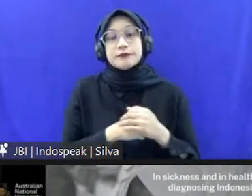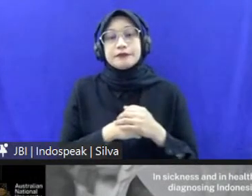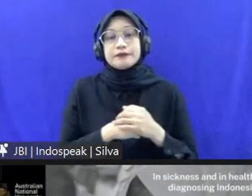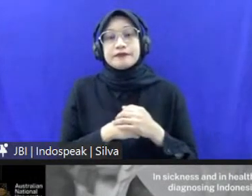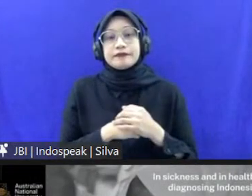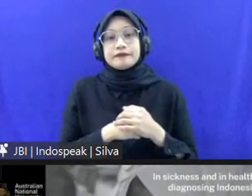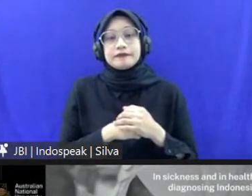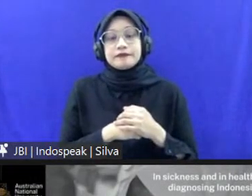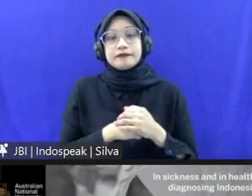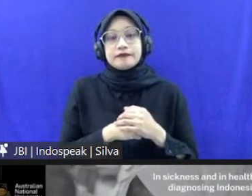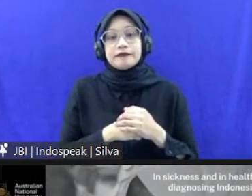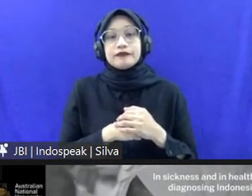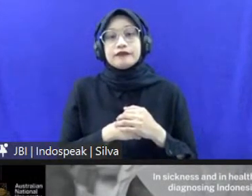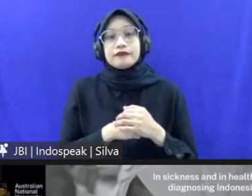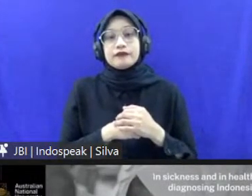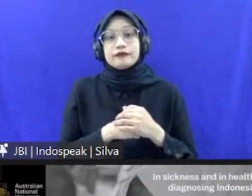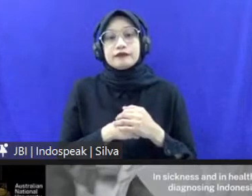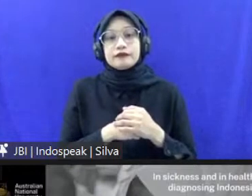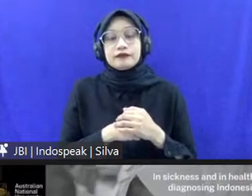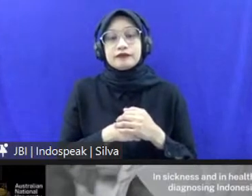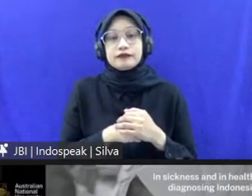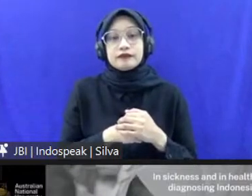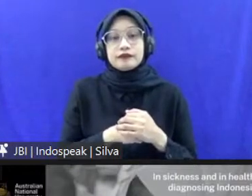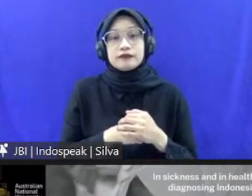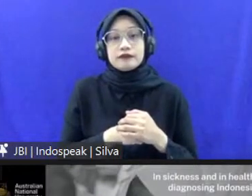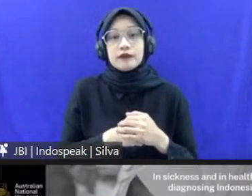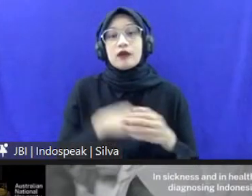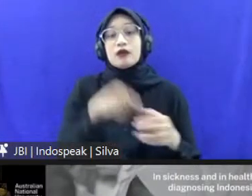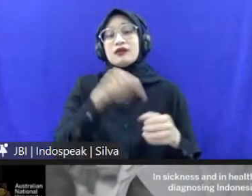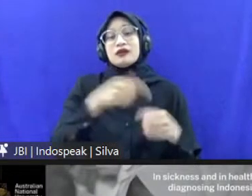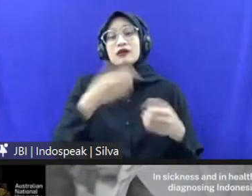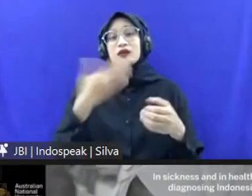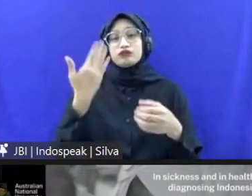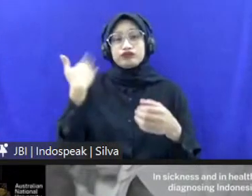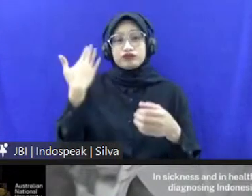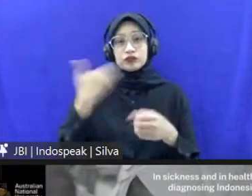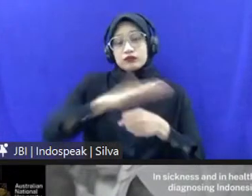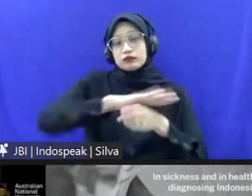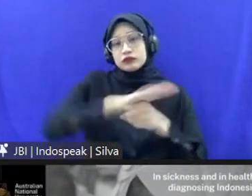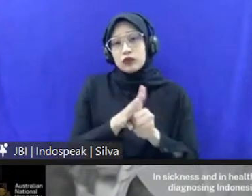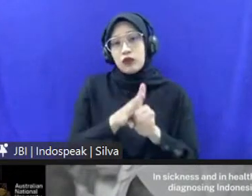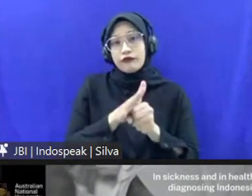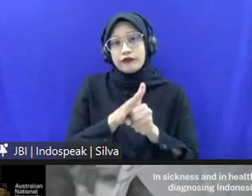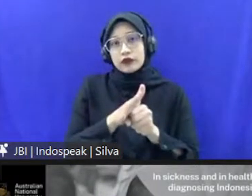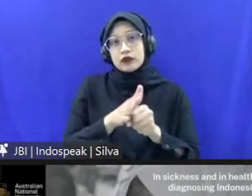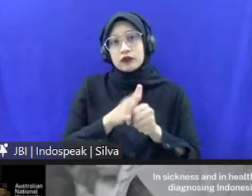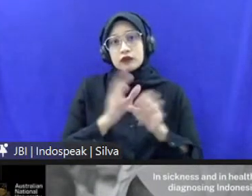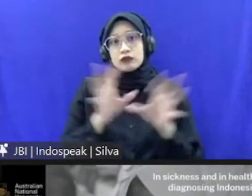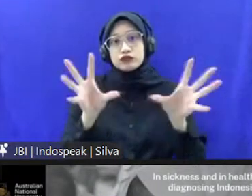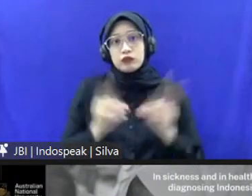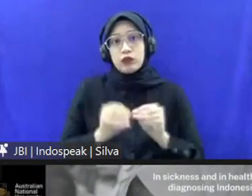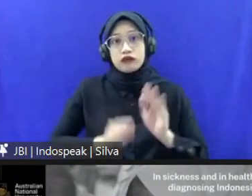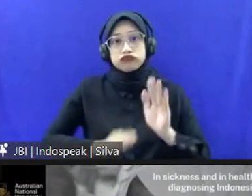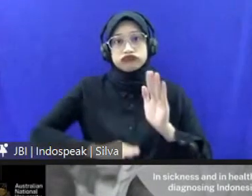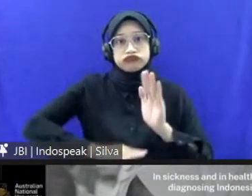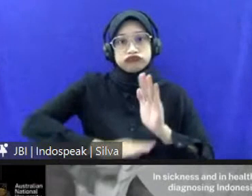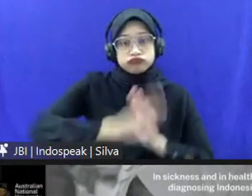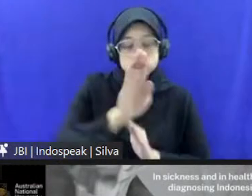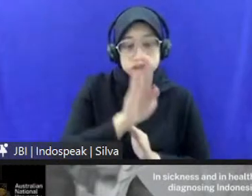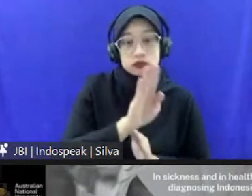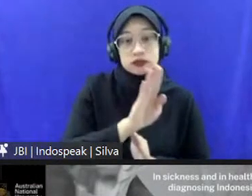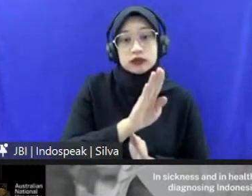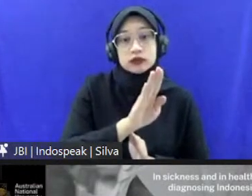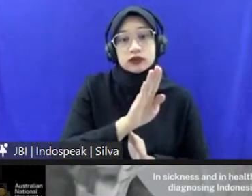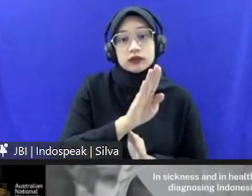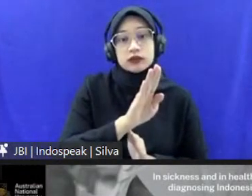For health workforce, during the very high surge in COVID, in the middle of